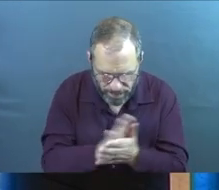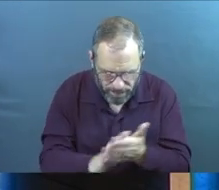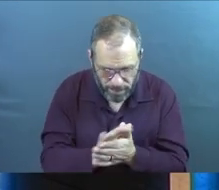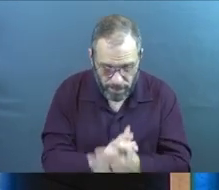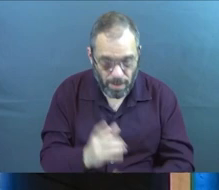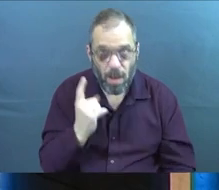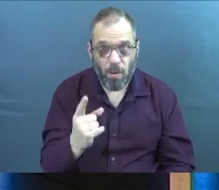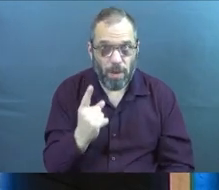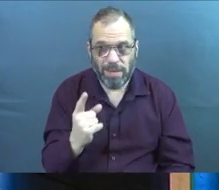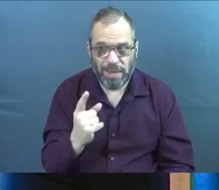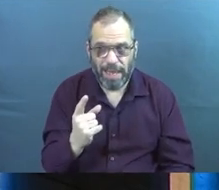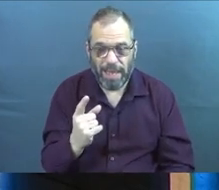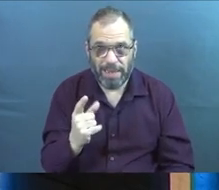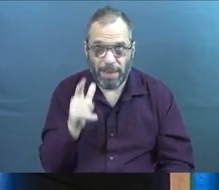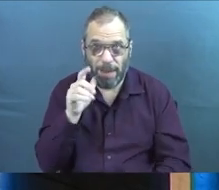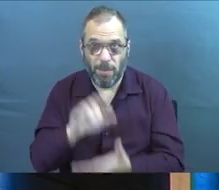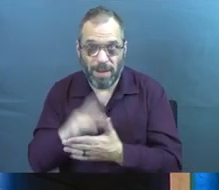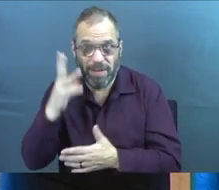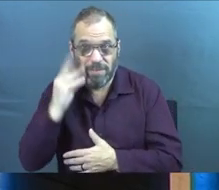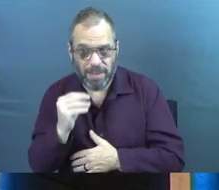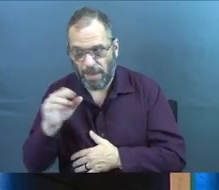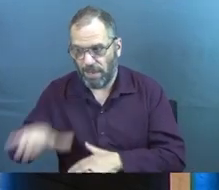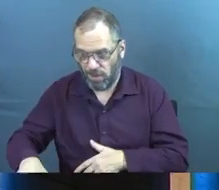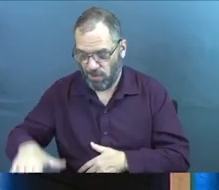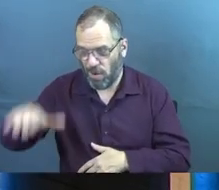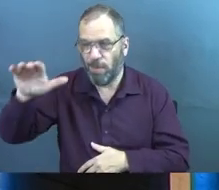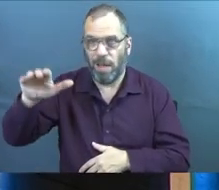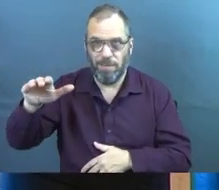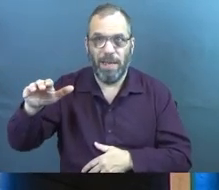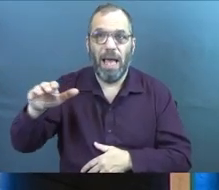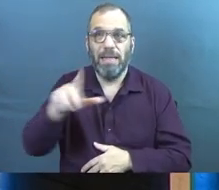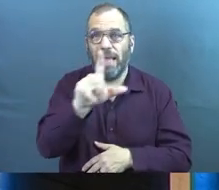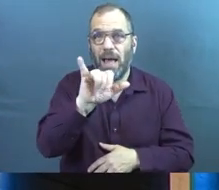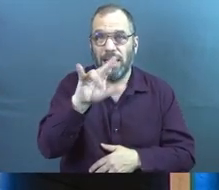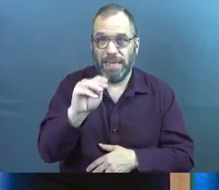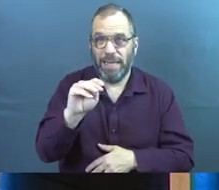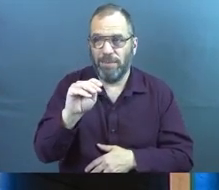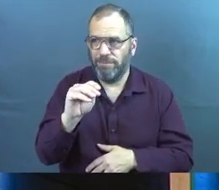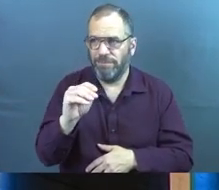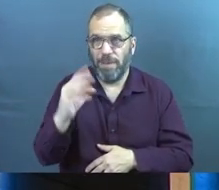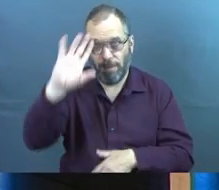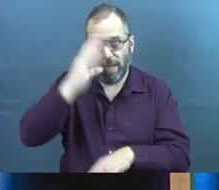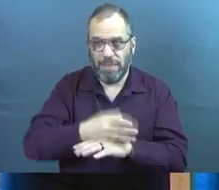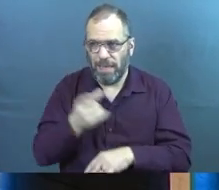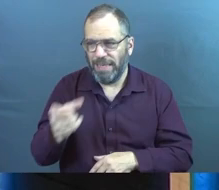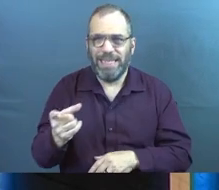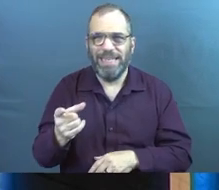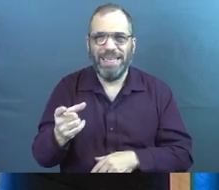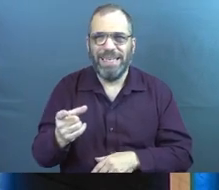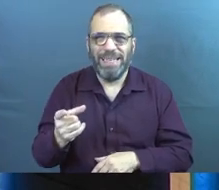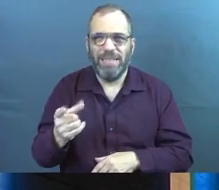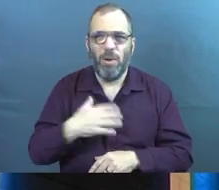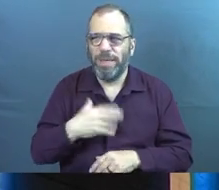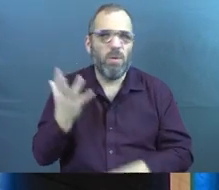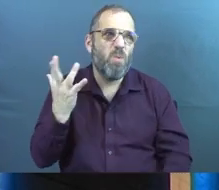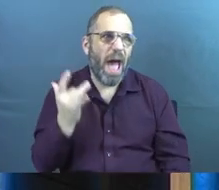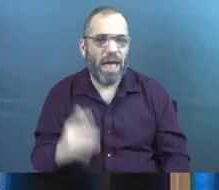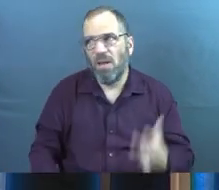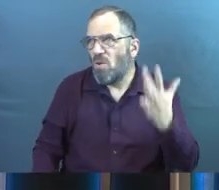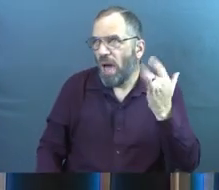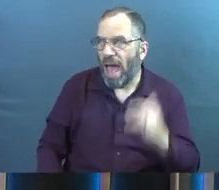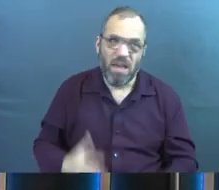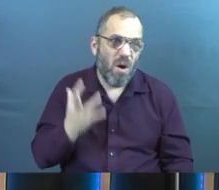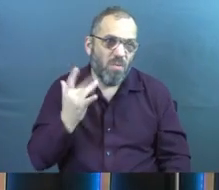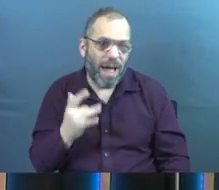One thing that we're kind of stepping into is, like, obviously they're growing up, and Liam, my son, has hit like a space where, you know, he's a why kid, you know?